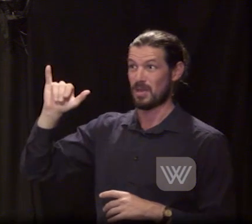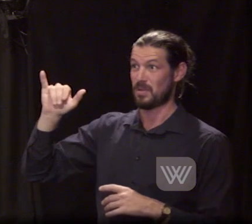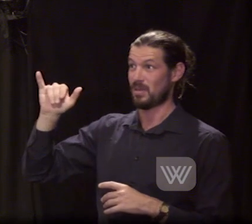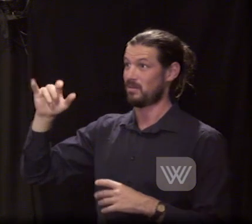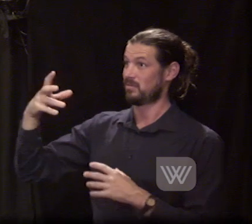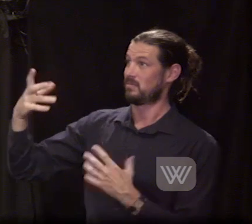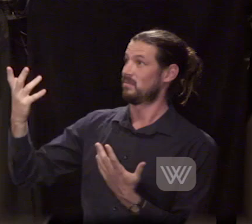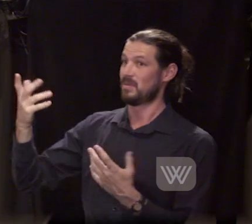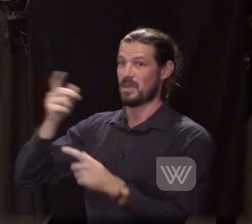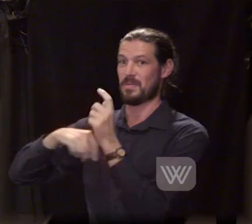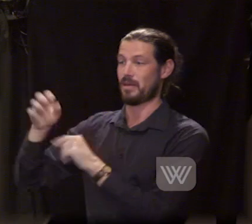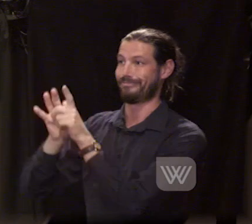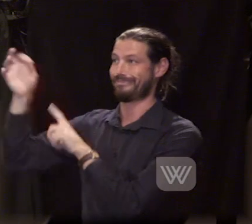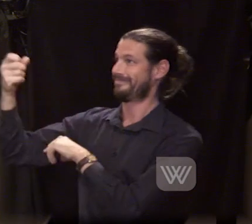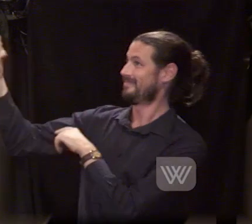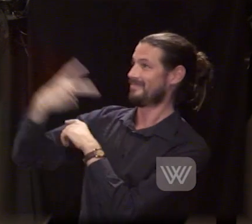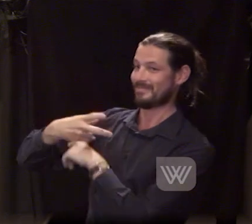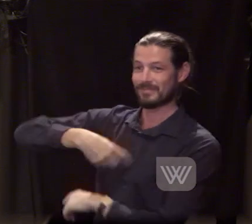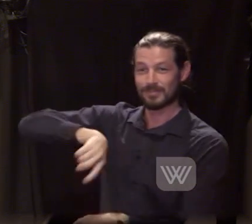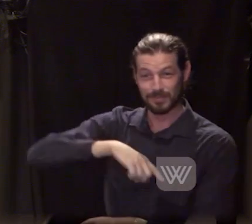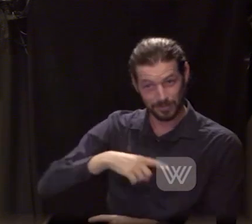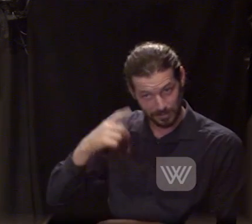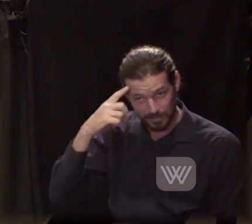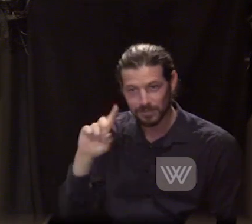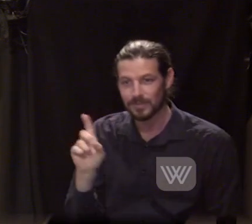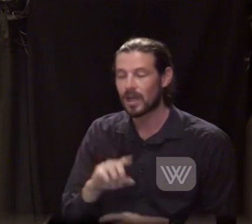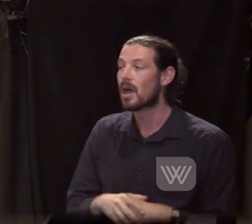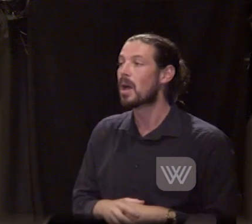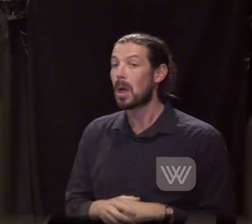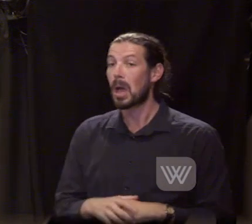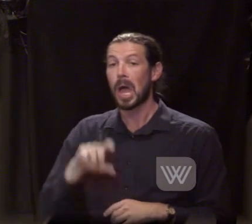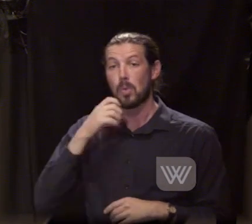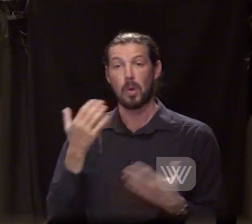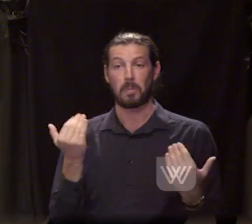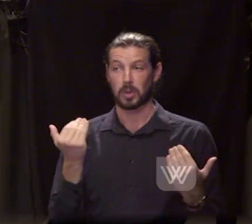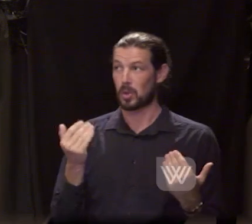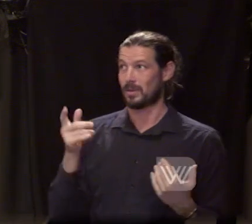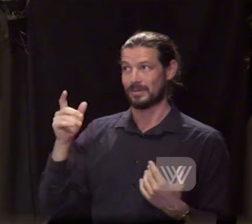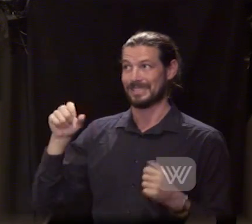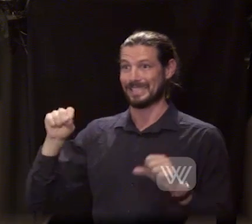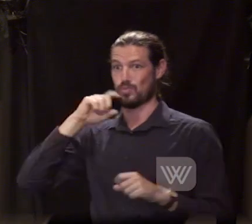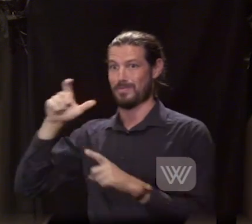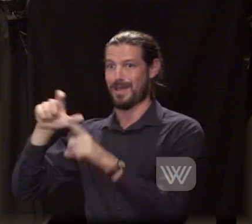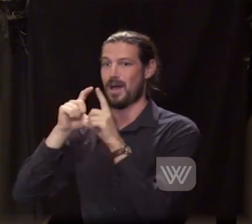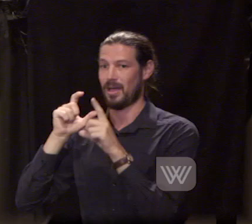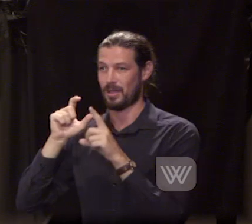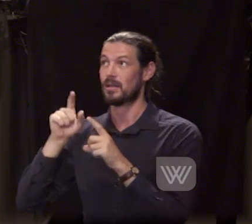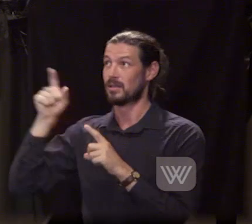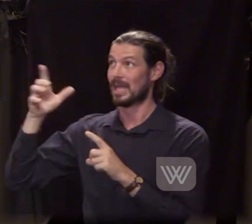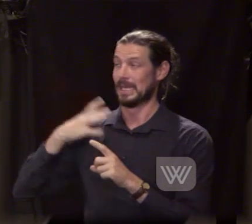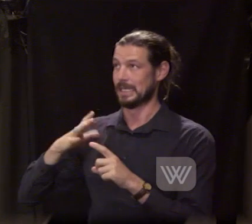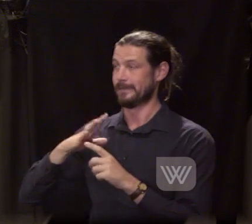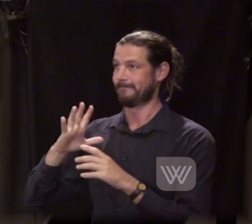best of humanity. That would be super cool. I think they would definitely have a challenge on their hands, but they're going to essentially have to be the best of